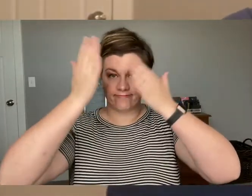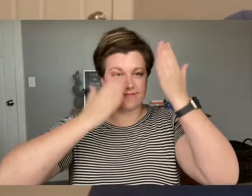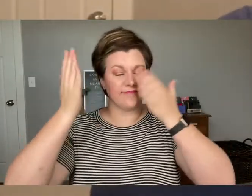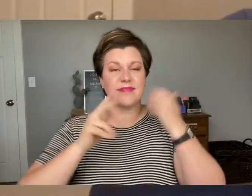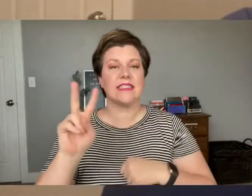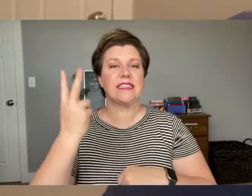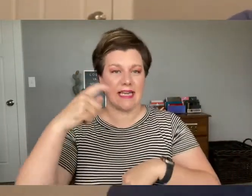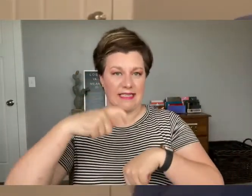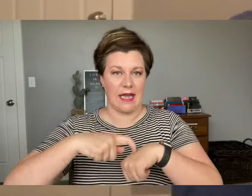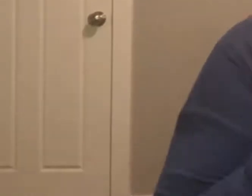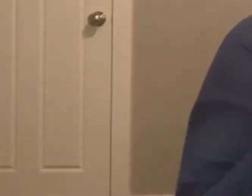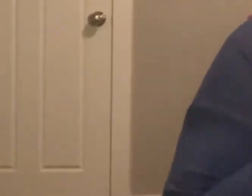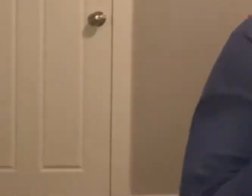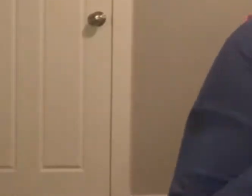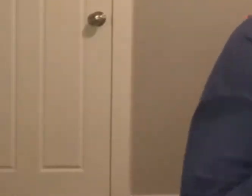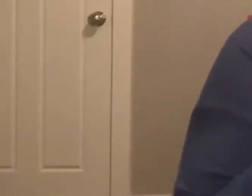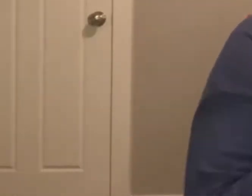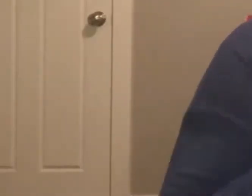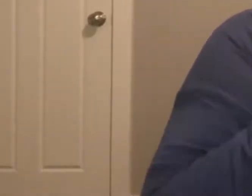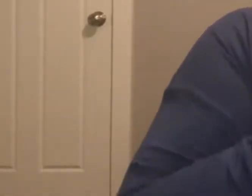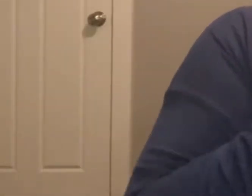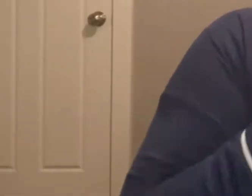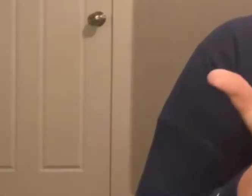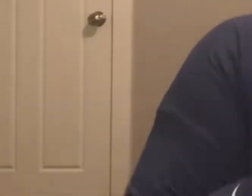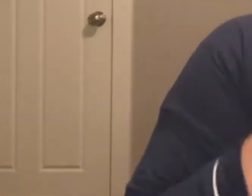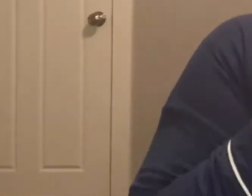and we are just going to go on for the second cleanse.